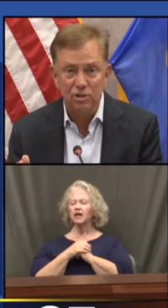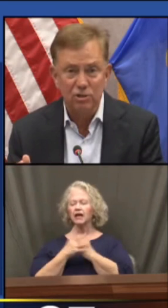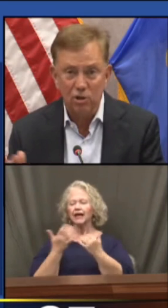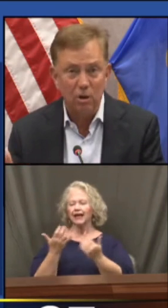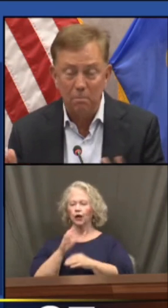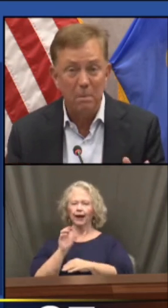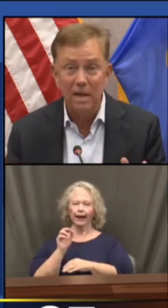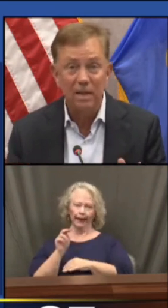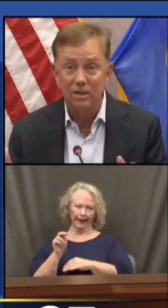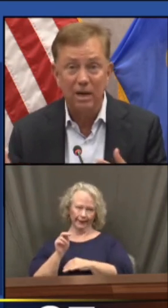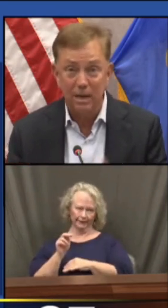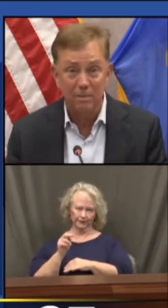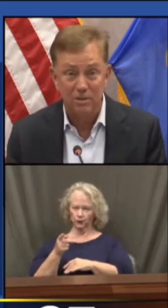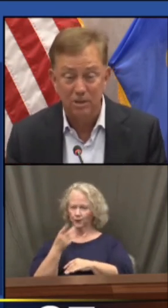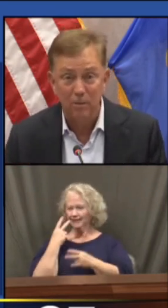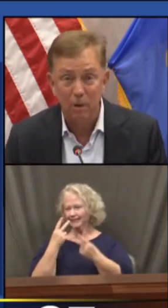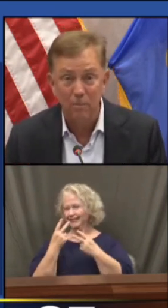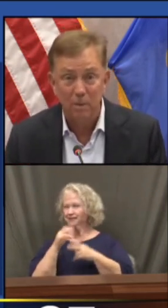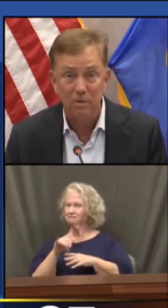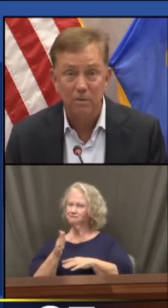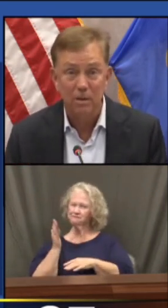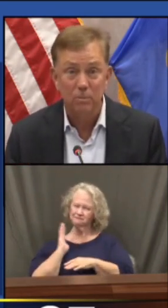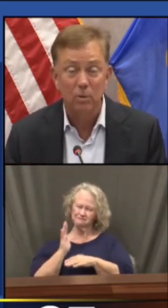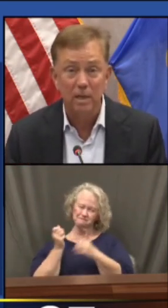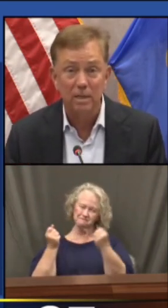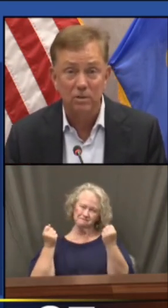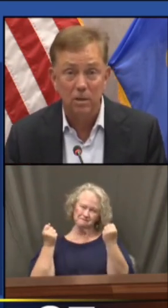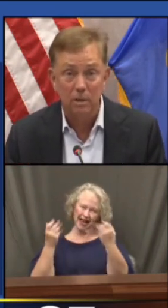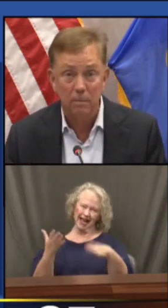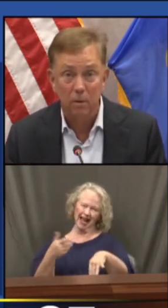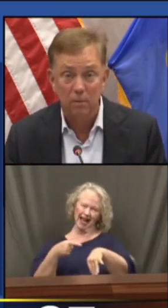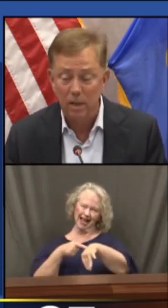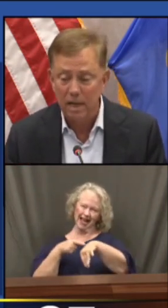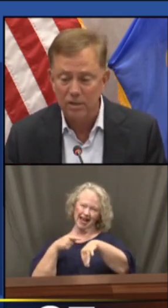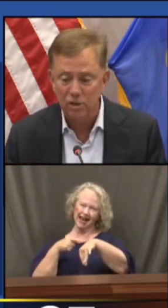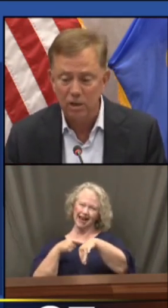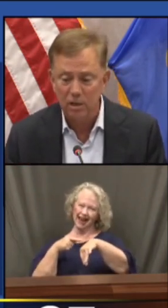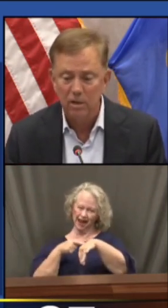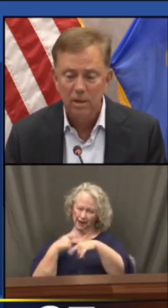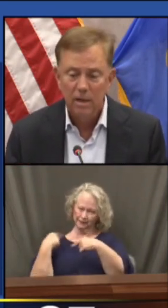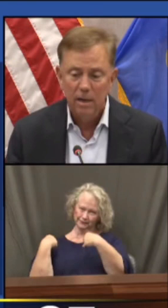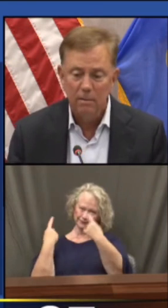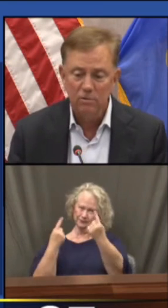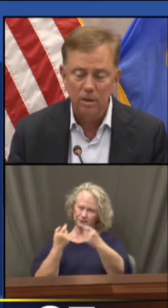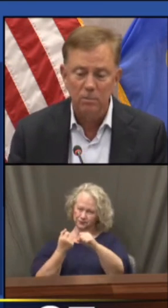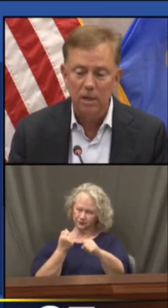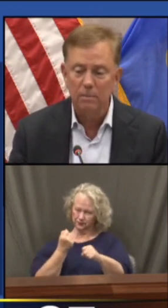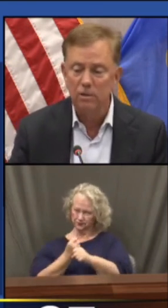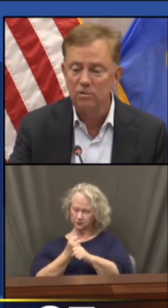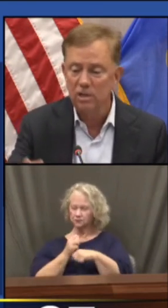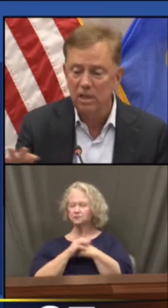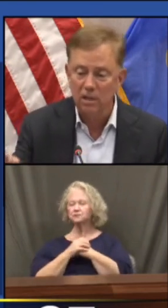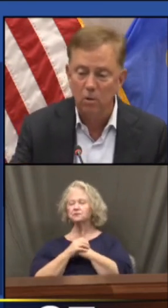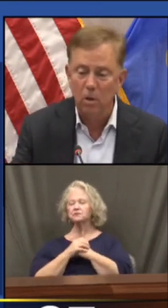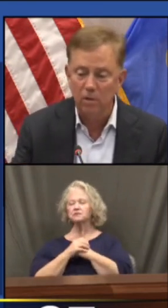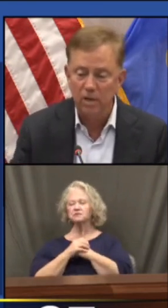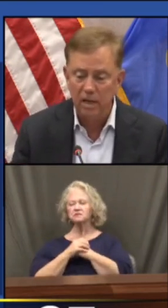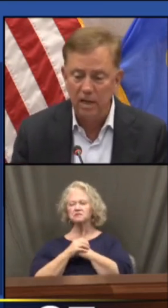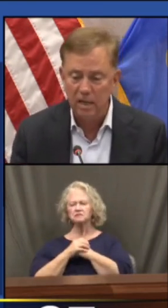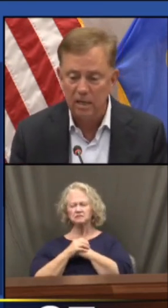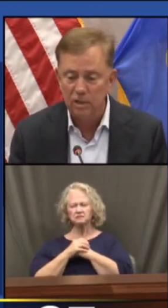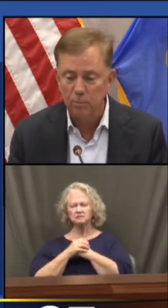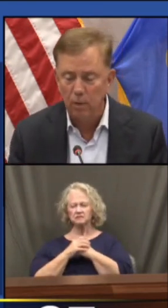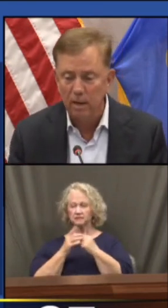seen this chart many a time as we've been doing these over the last year. And sometimes you see all